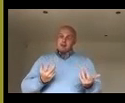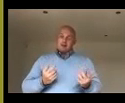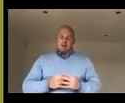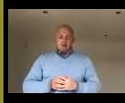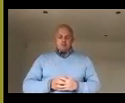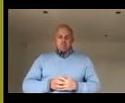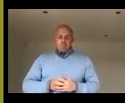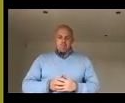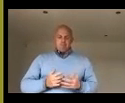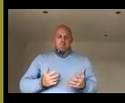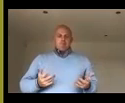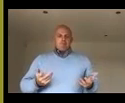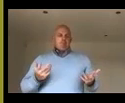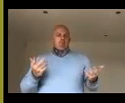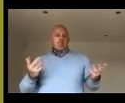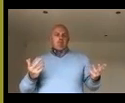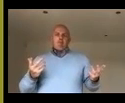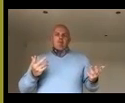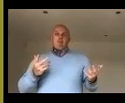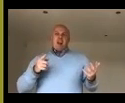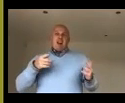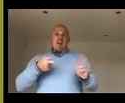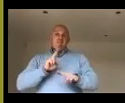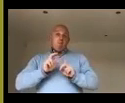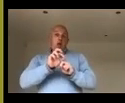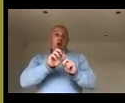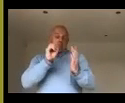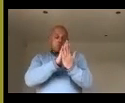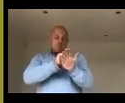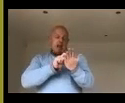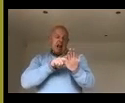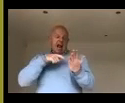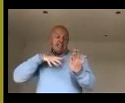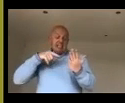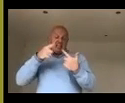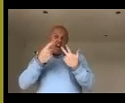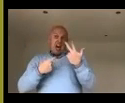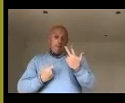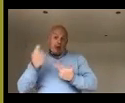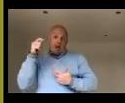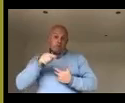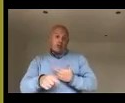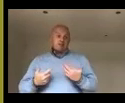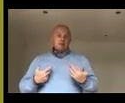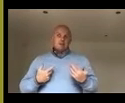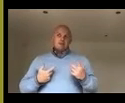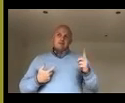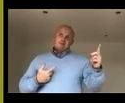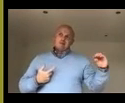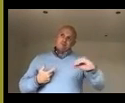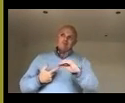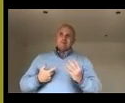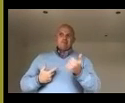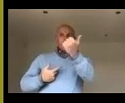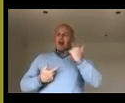need to pay these bills in order to keep the organisation going and deliver these activities, then you're going to be okay.